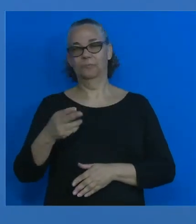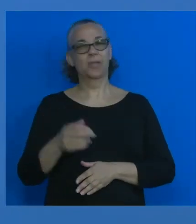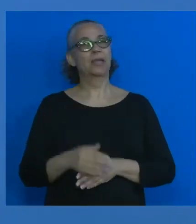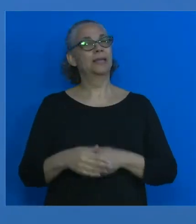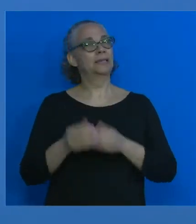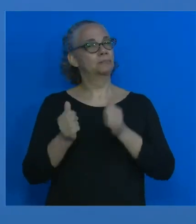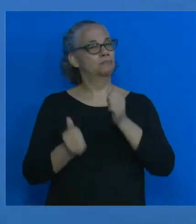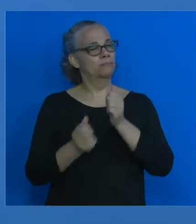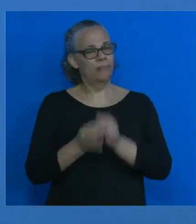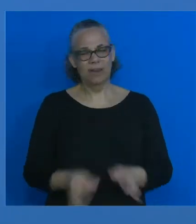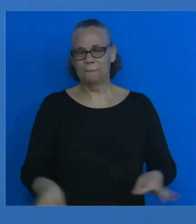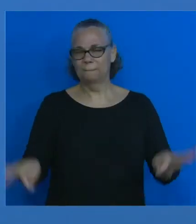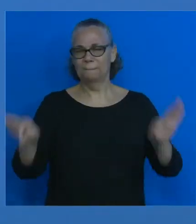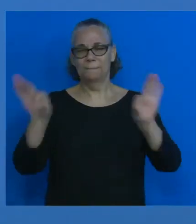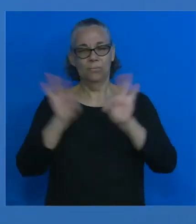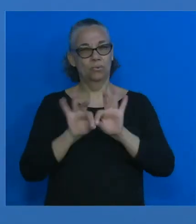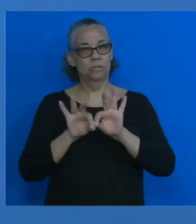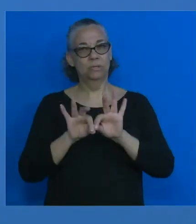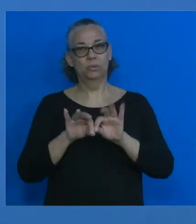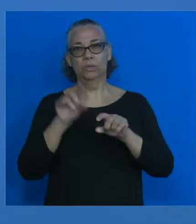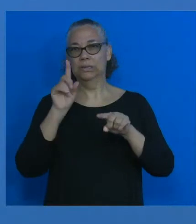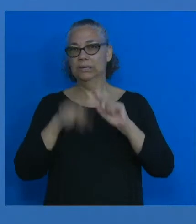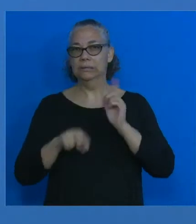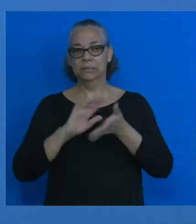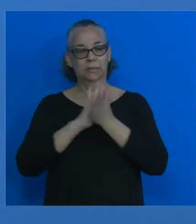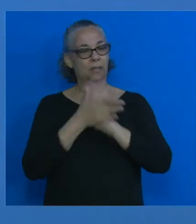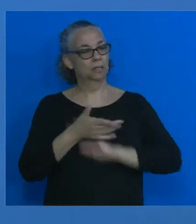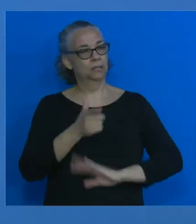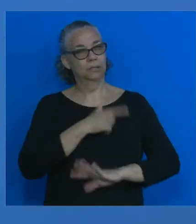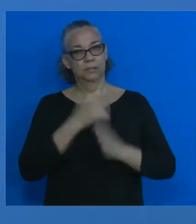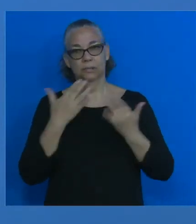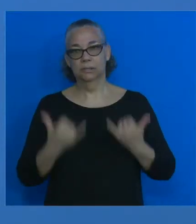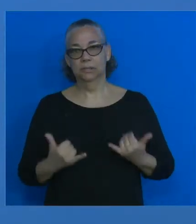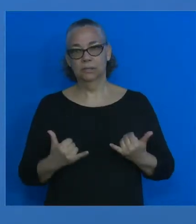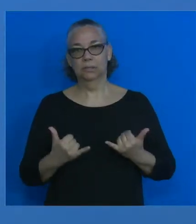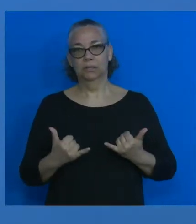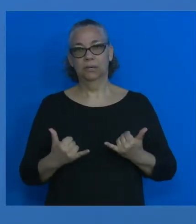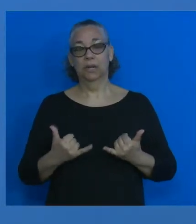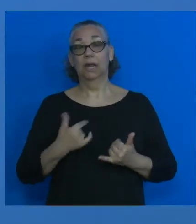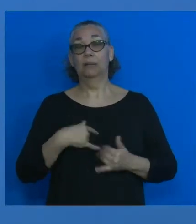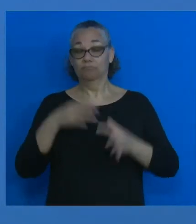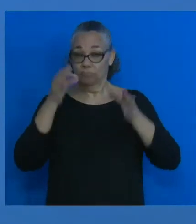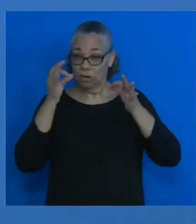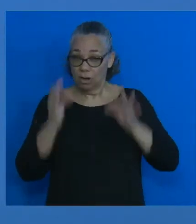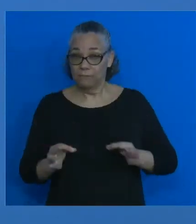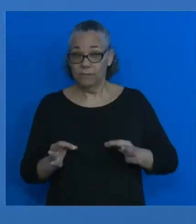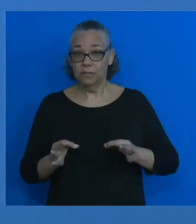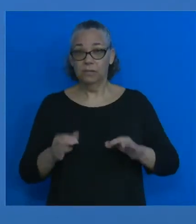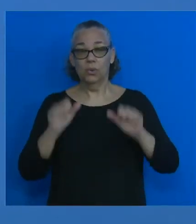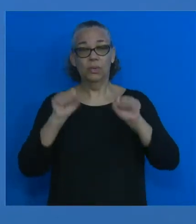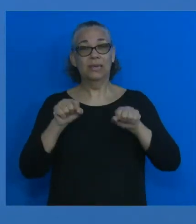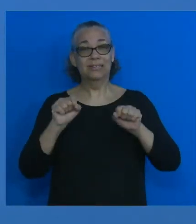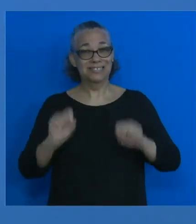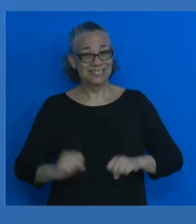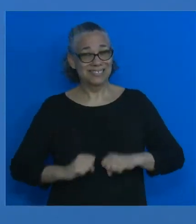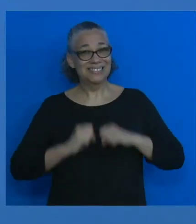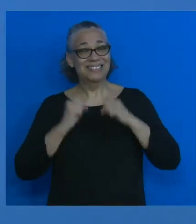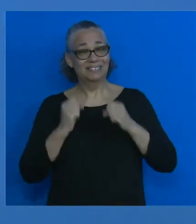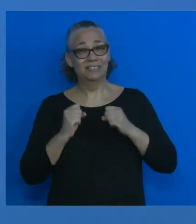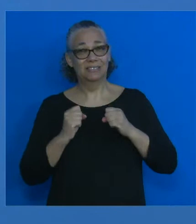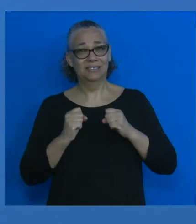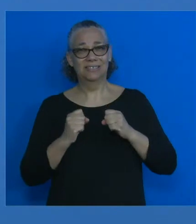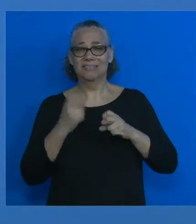persons to let their guard down right now. I am confident that we can get through this very difficult